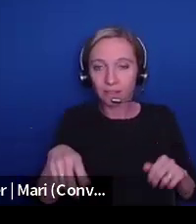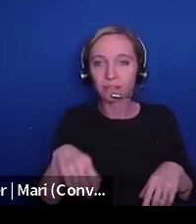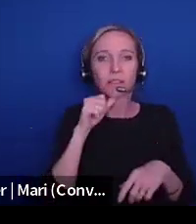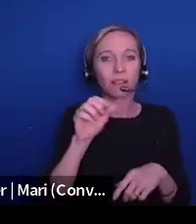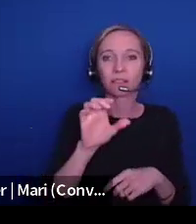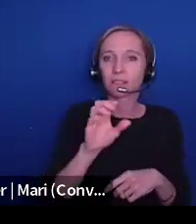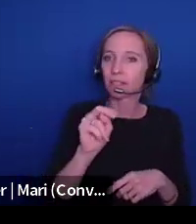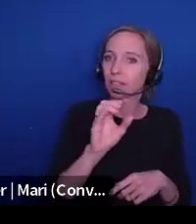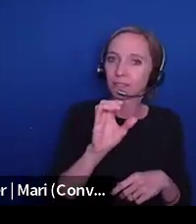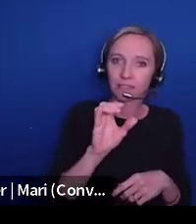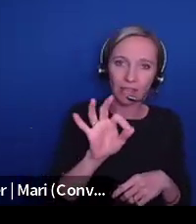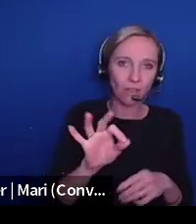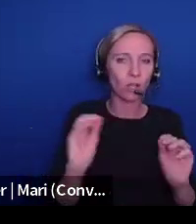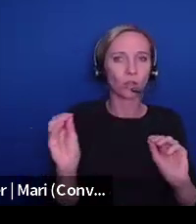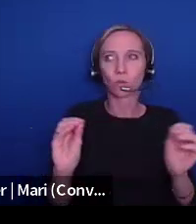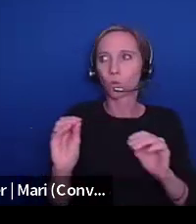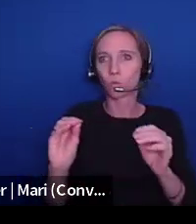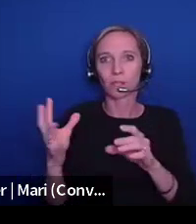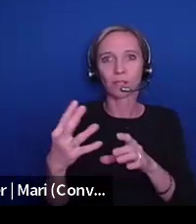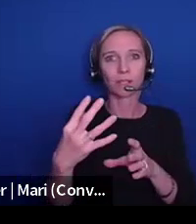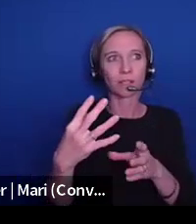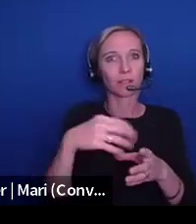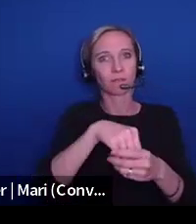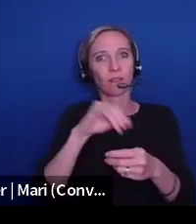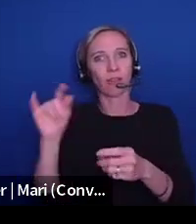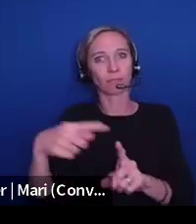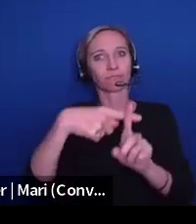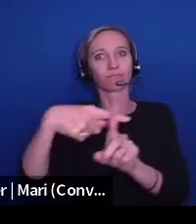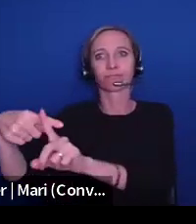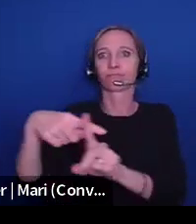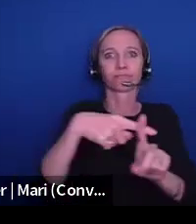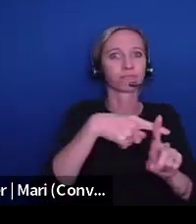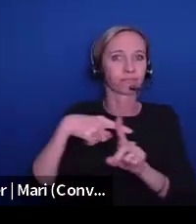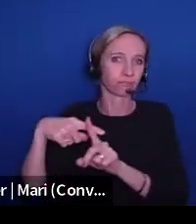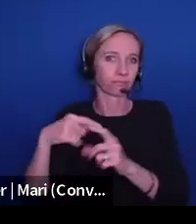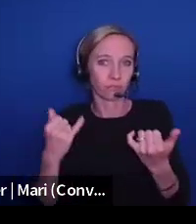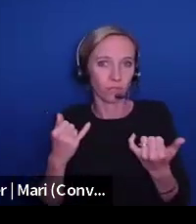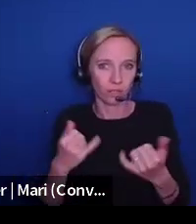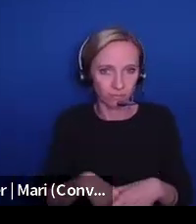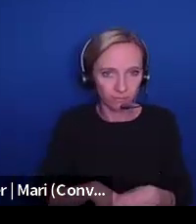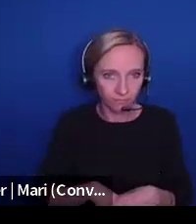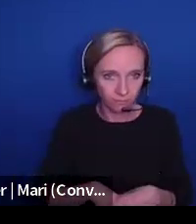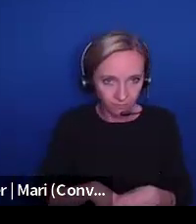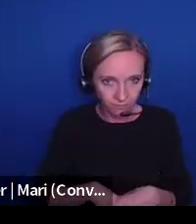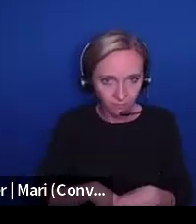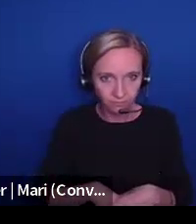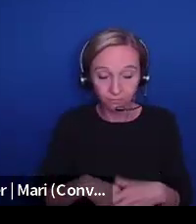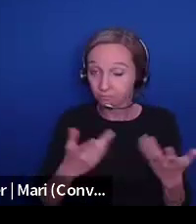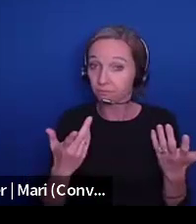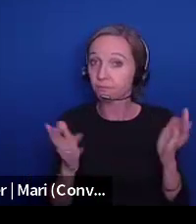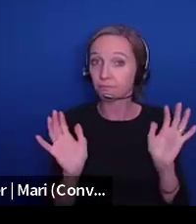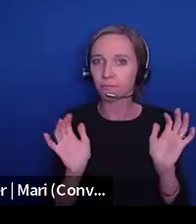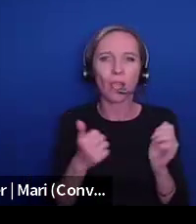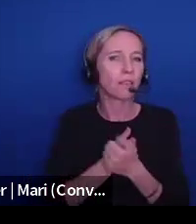CNCF, fall into this targeting machine that is going on at the moment. So I